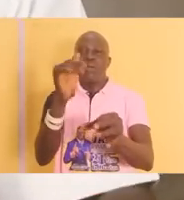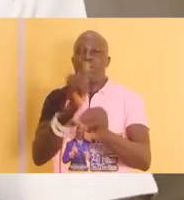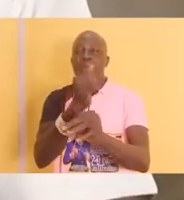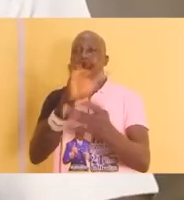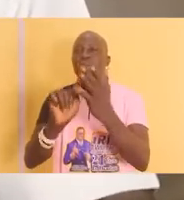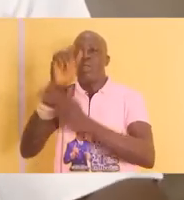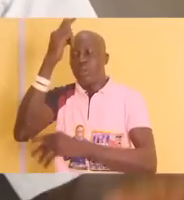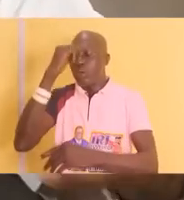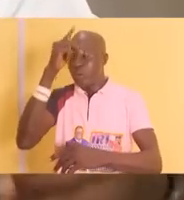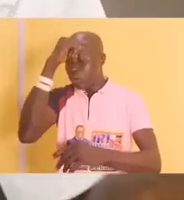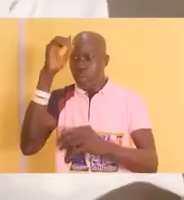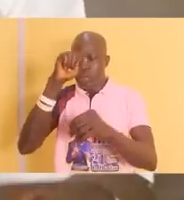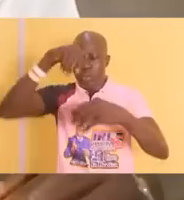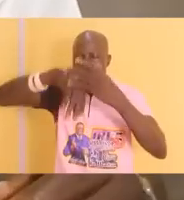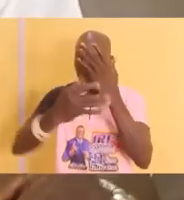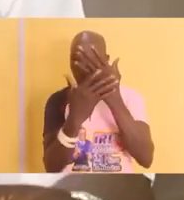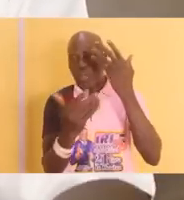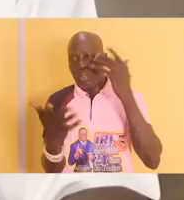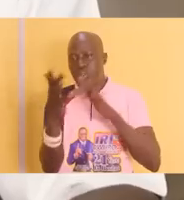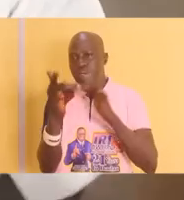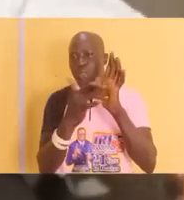I bless us all. We